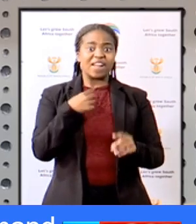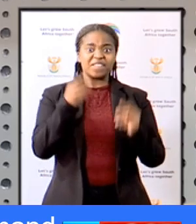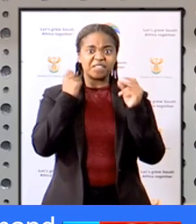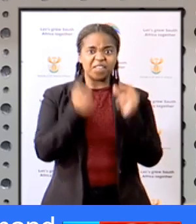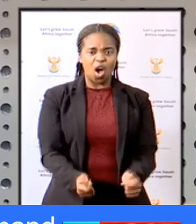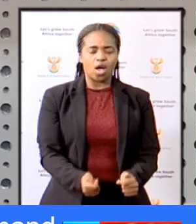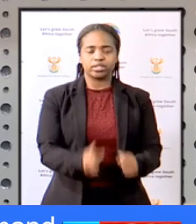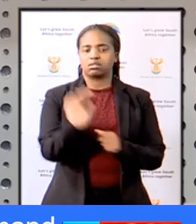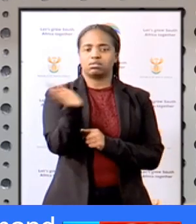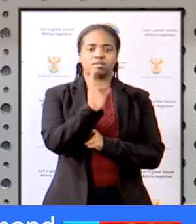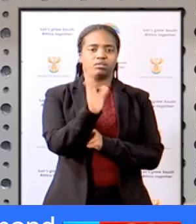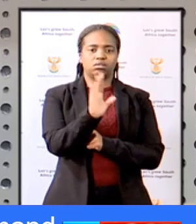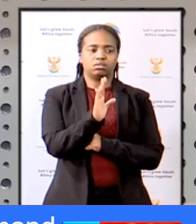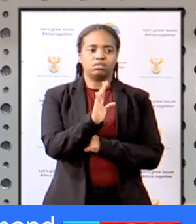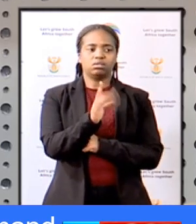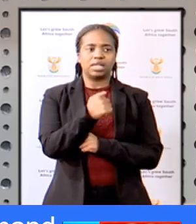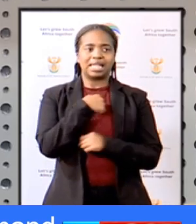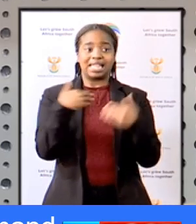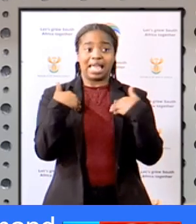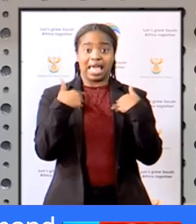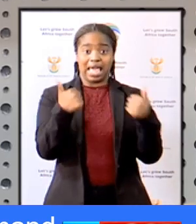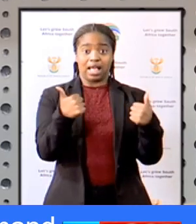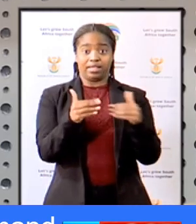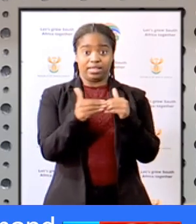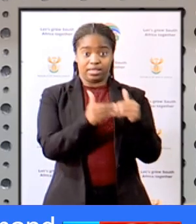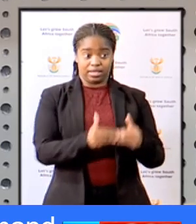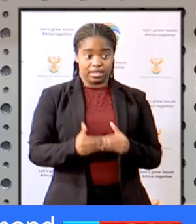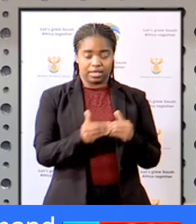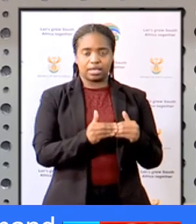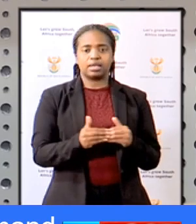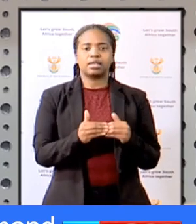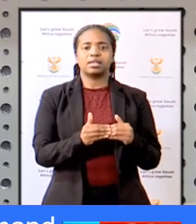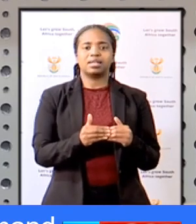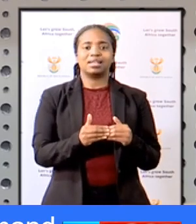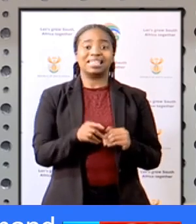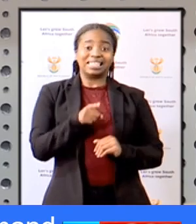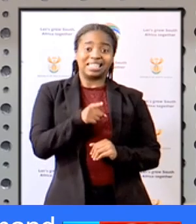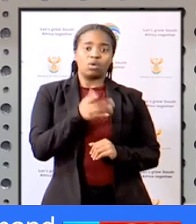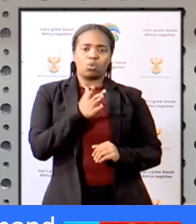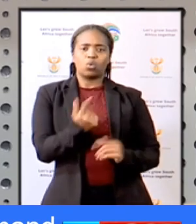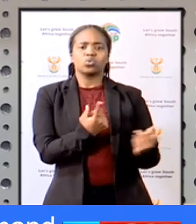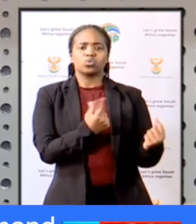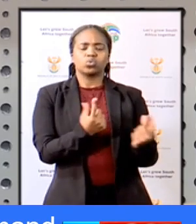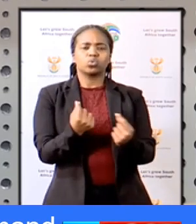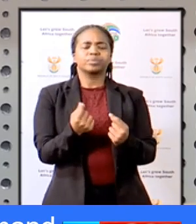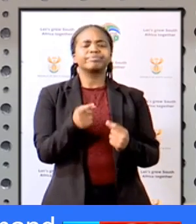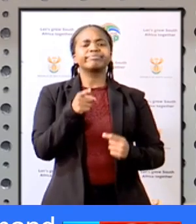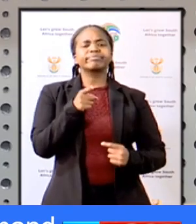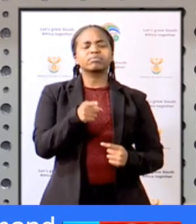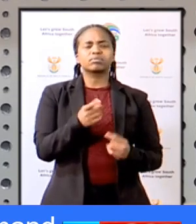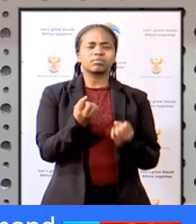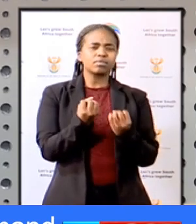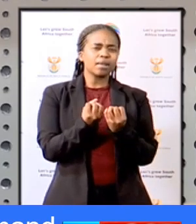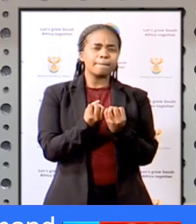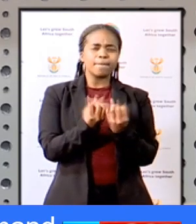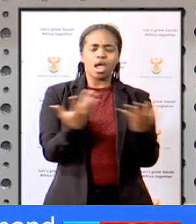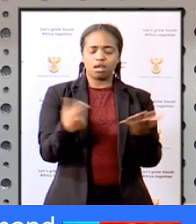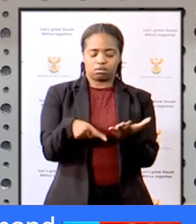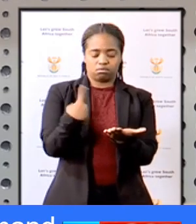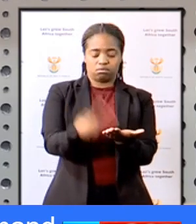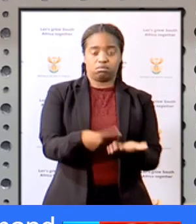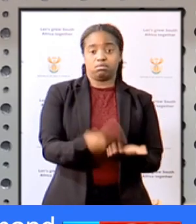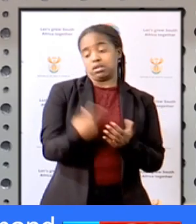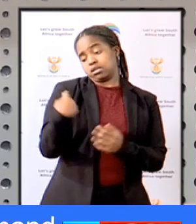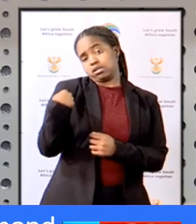fast that it overwhelms the healthcare system, and that's what we're seeking to do. And for that reason, a lot of our discussion over the